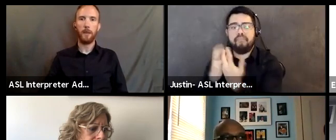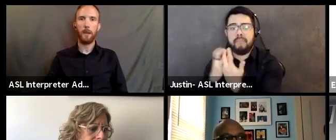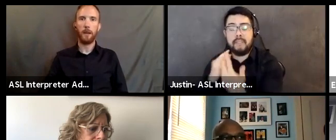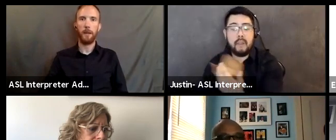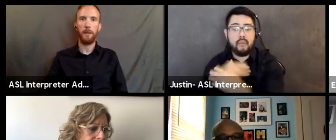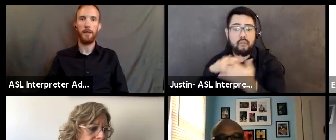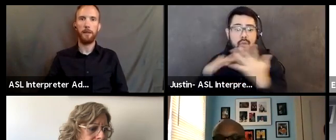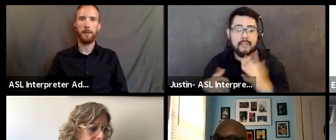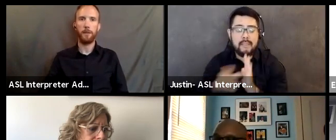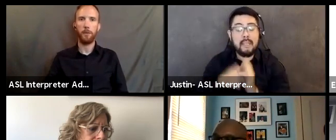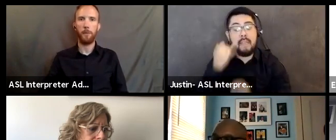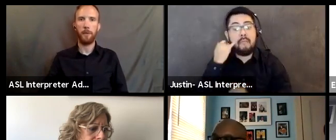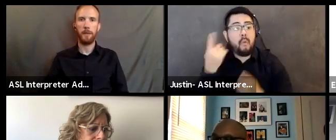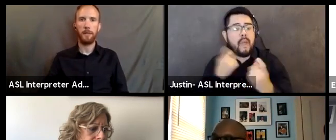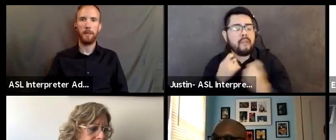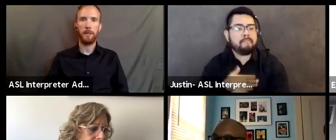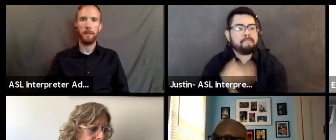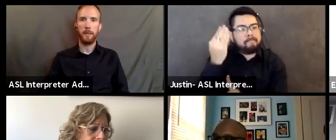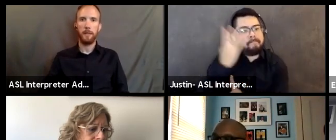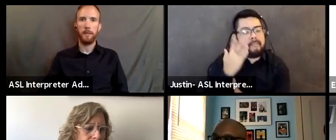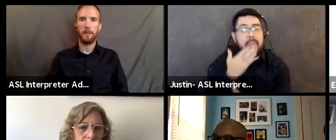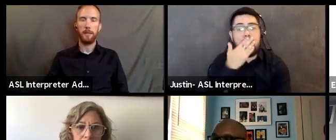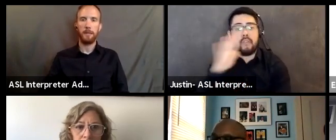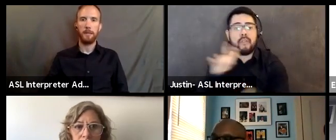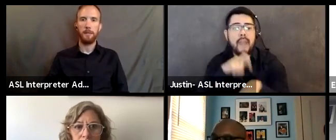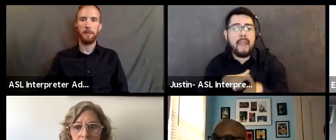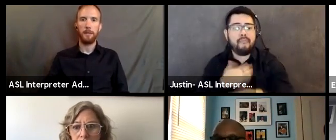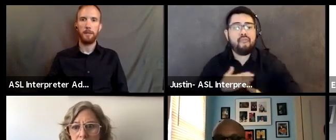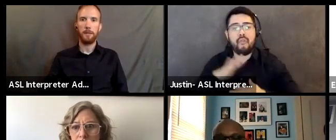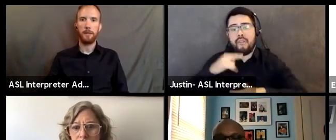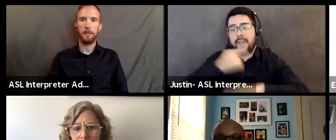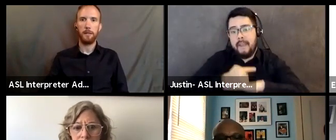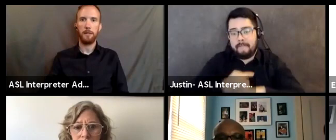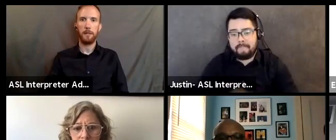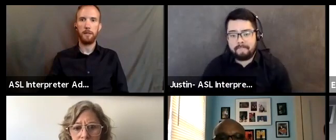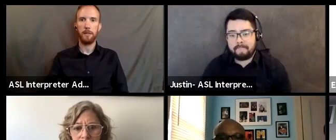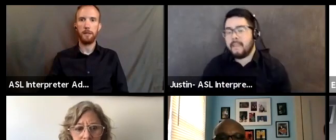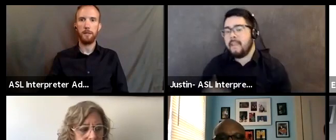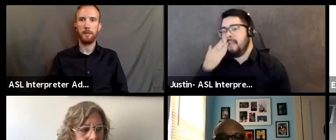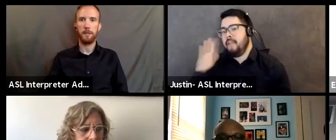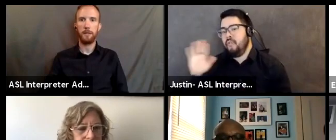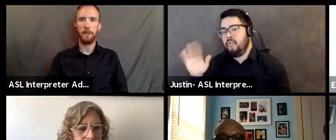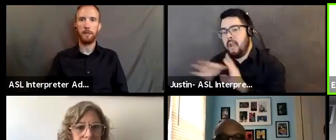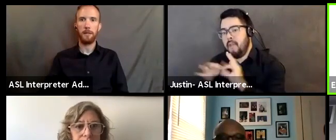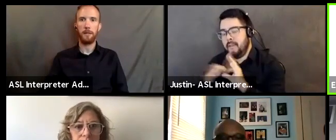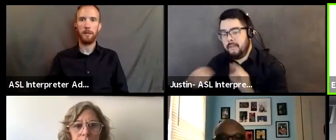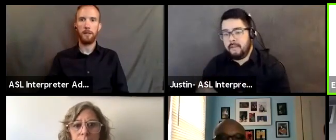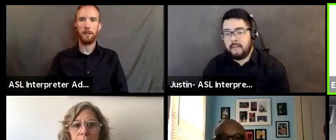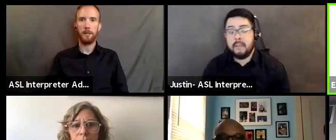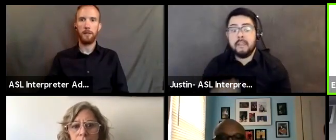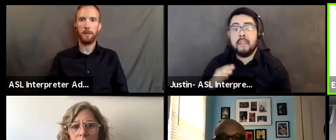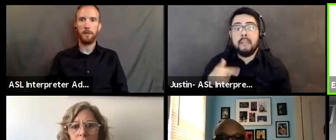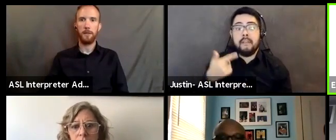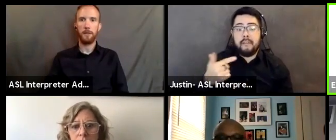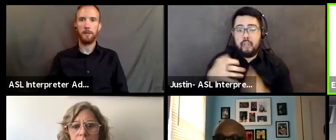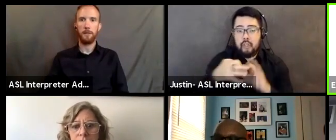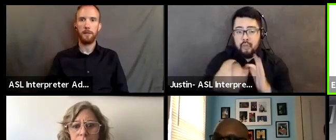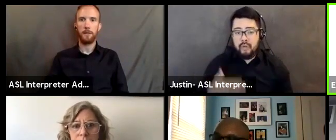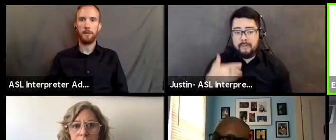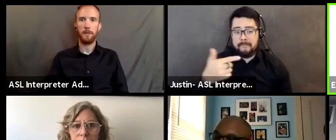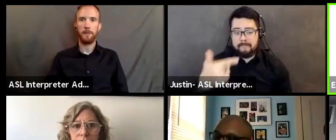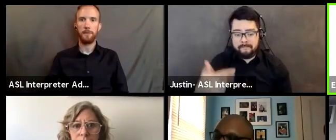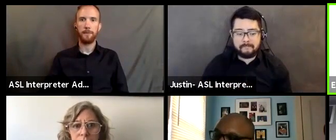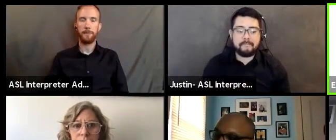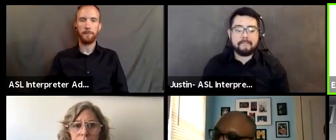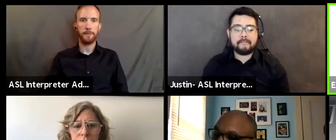questions feel free to let me know thank you for your time and enjoy the rest of your day thank you for your comments mr president we'll proceed with speaker number